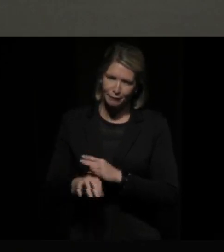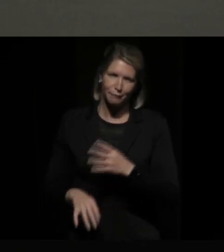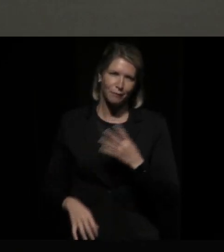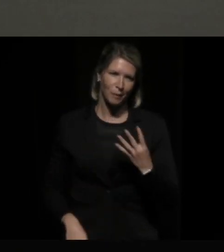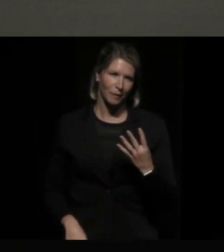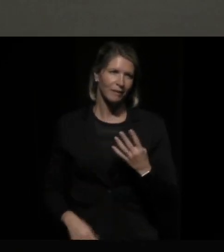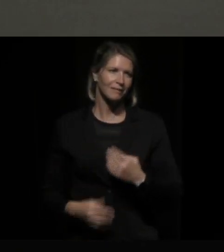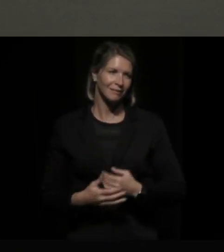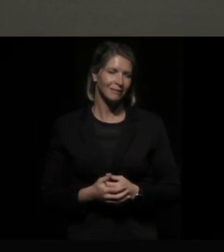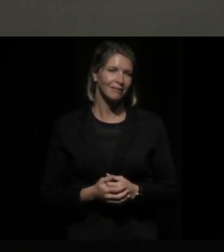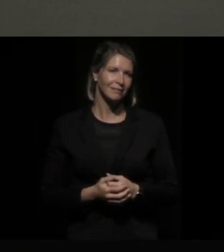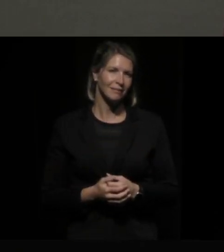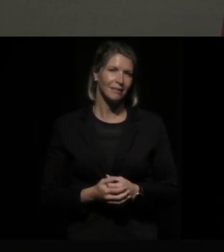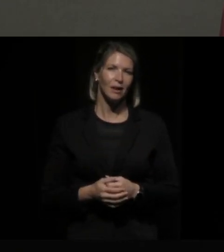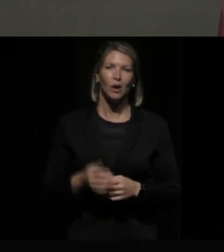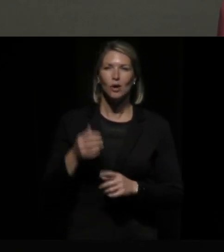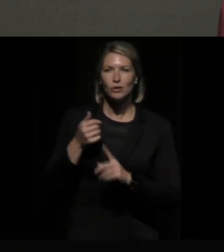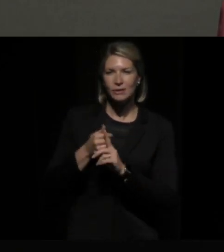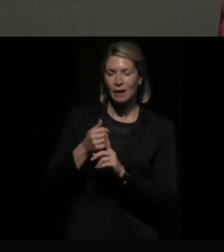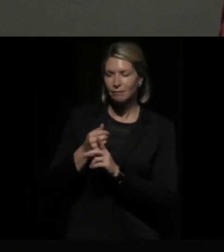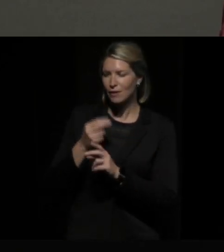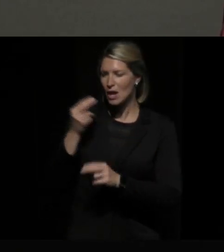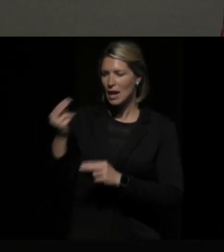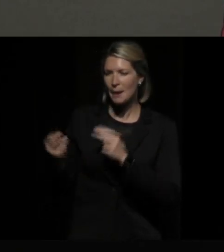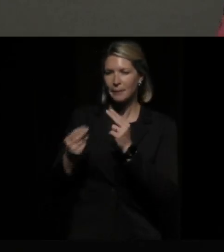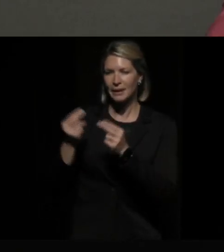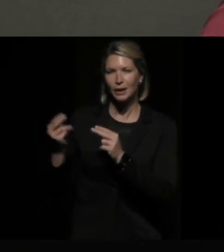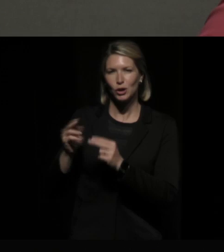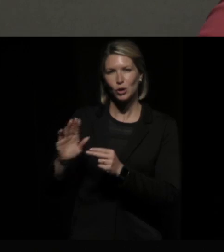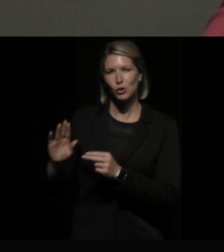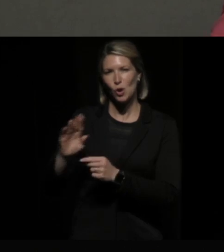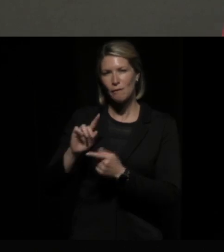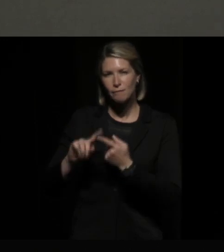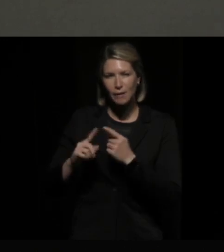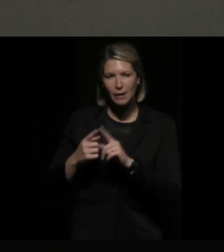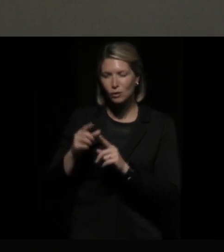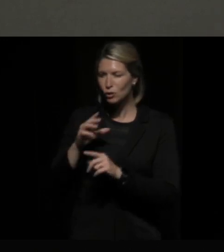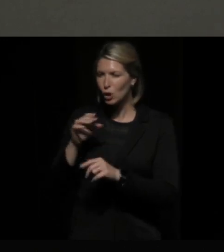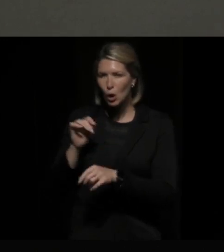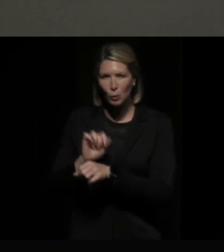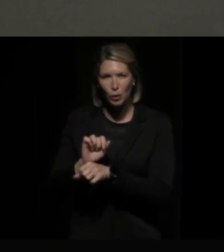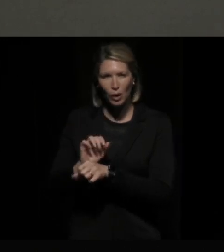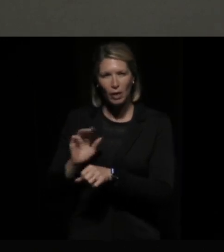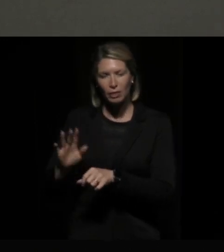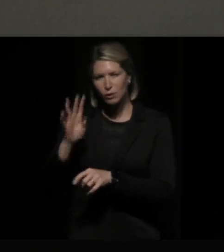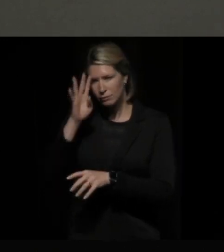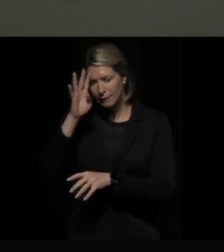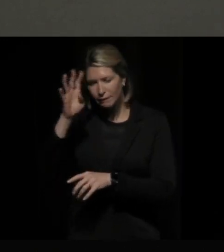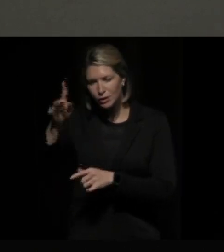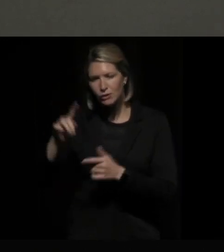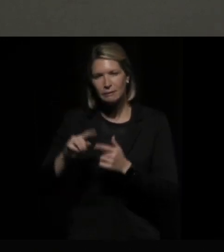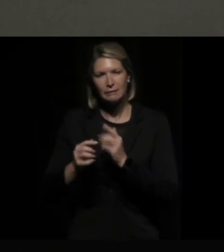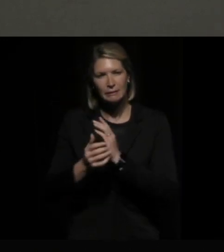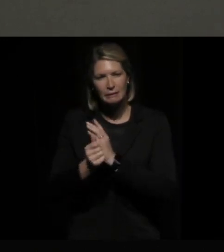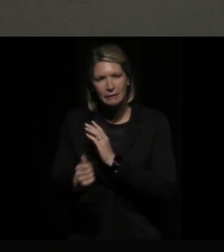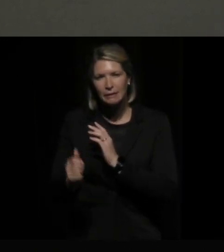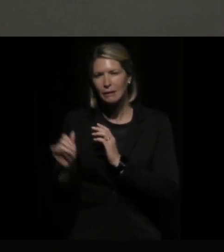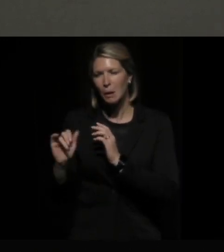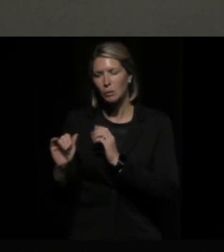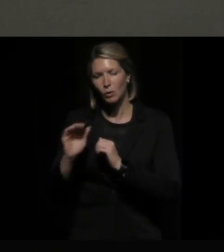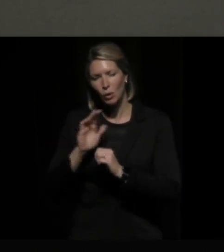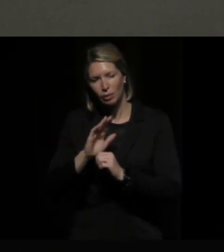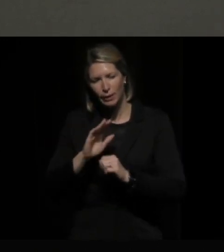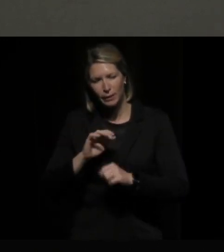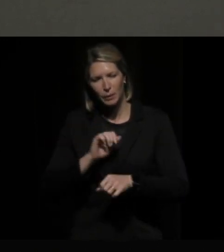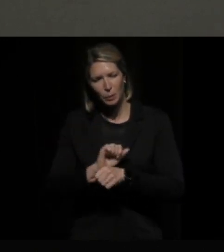know, employees nominate their peers for their service delivery excellence, leadership, innovation, and relationship building.